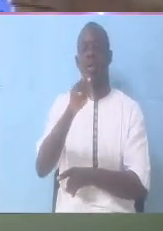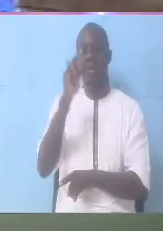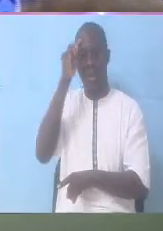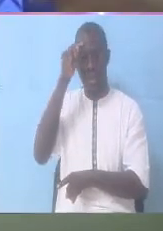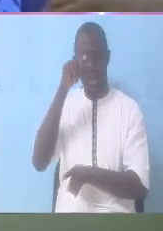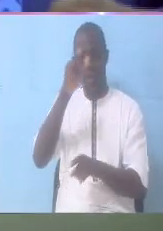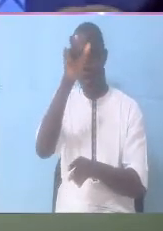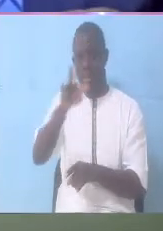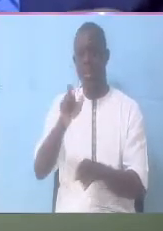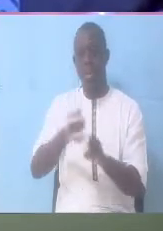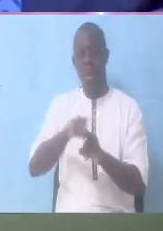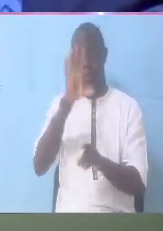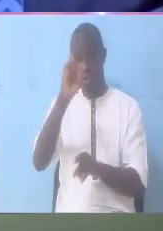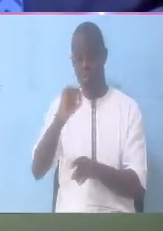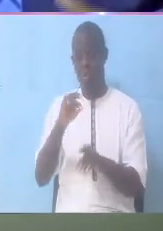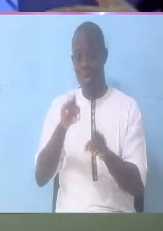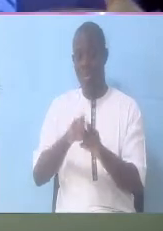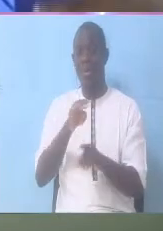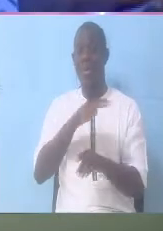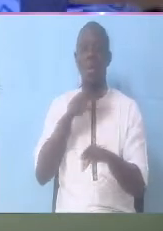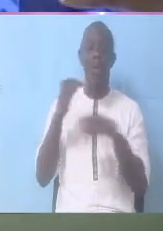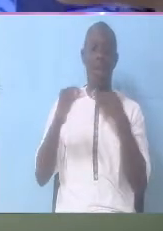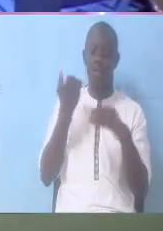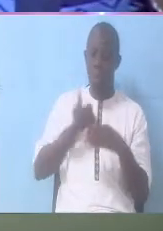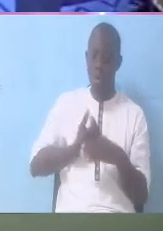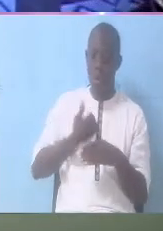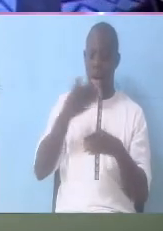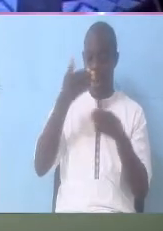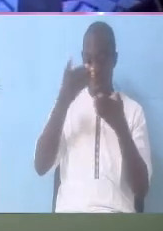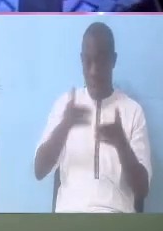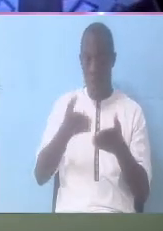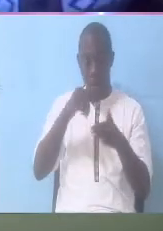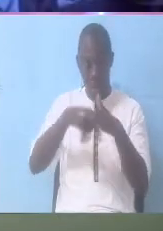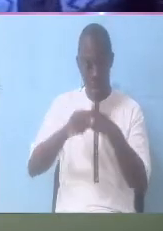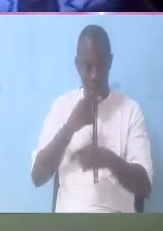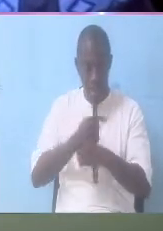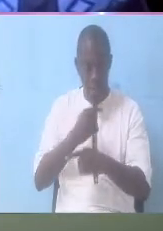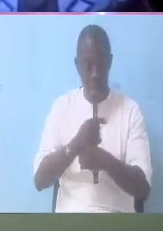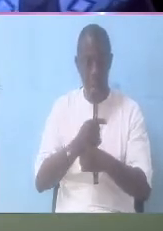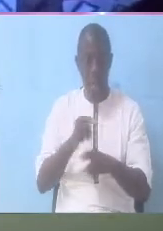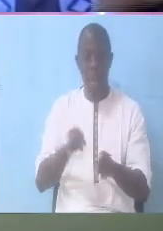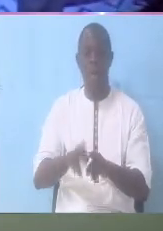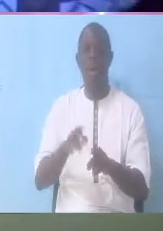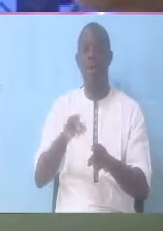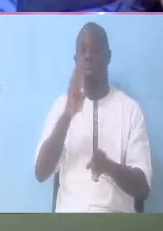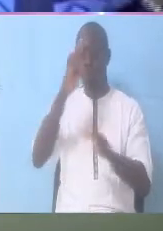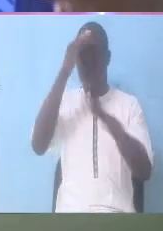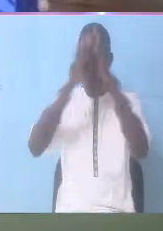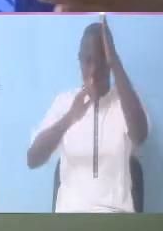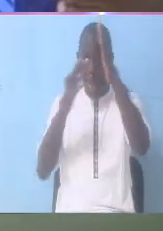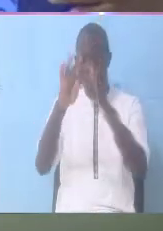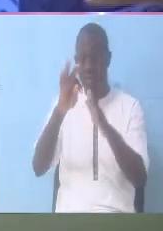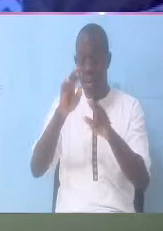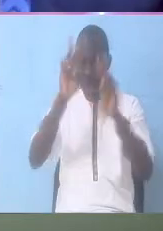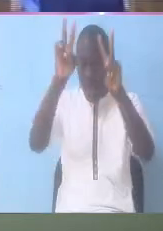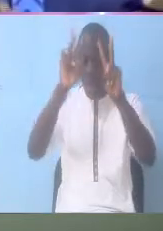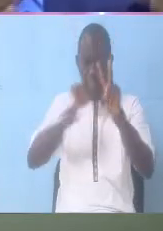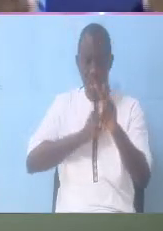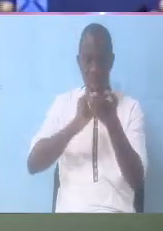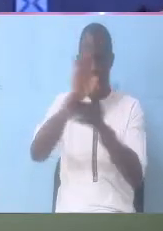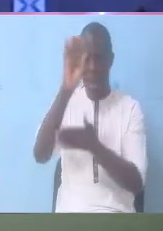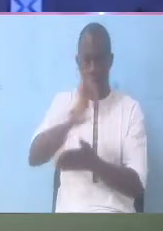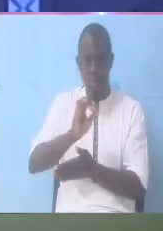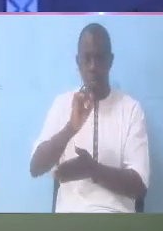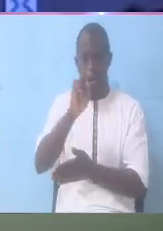would do that, would kill people here in this country, you see, among the soldiers, without Jame sanctioning it. You told us